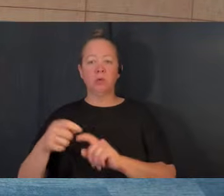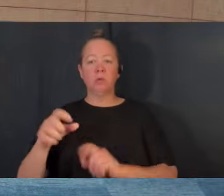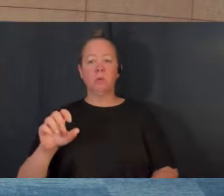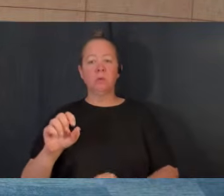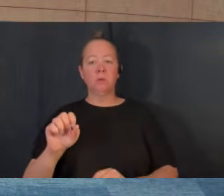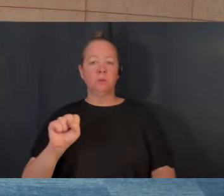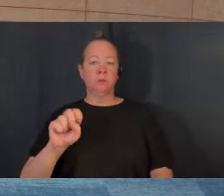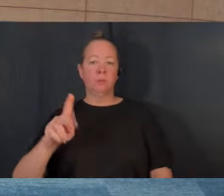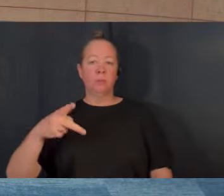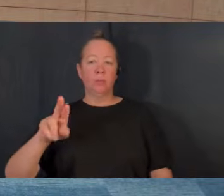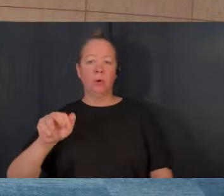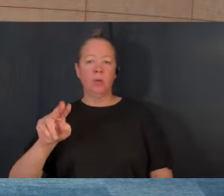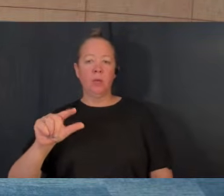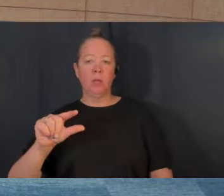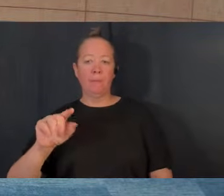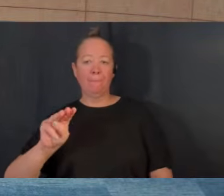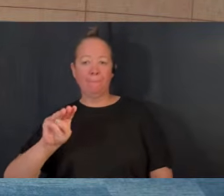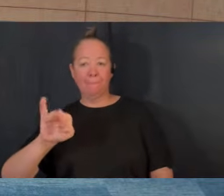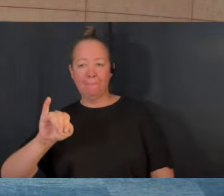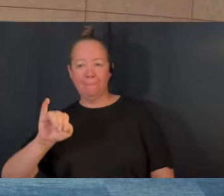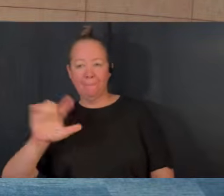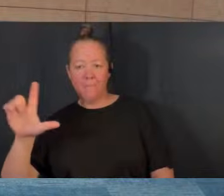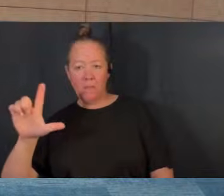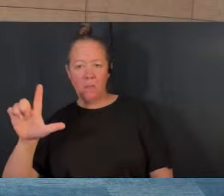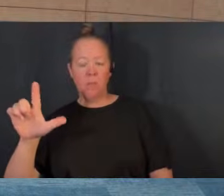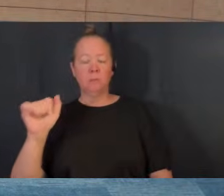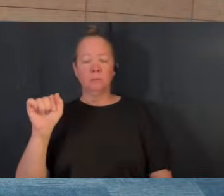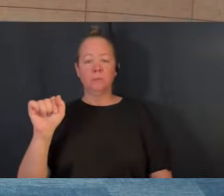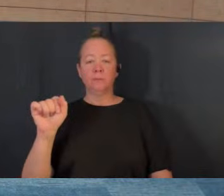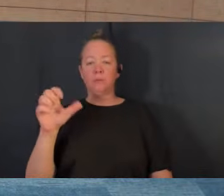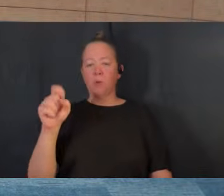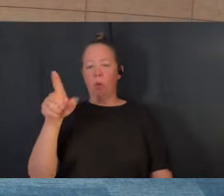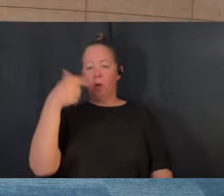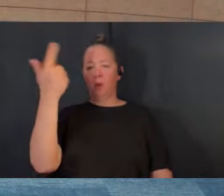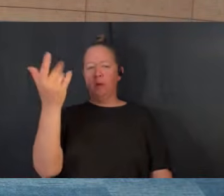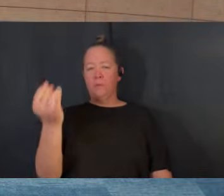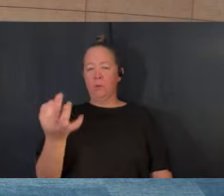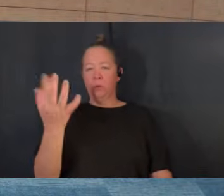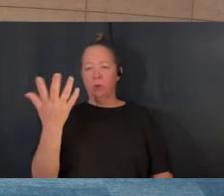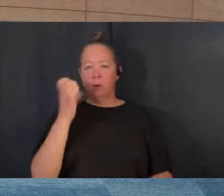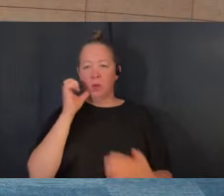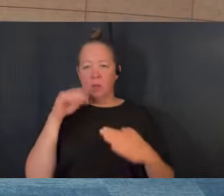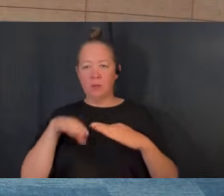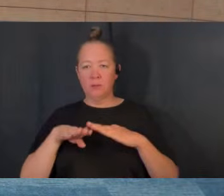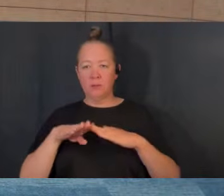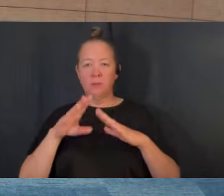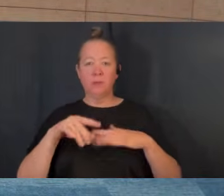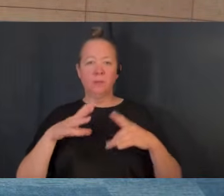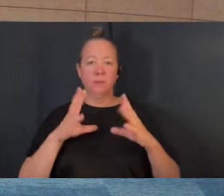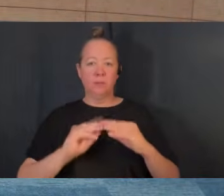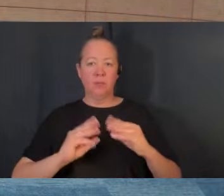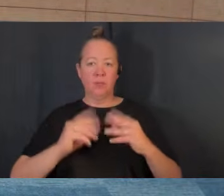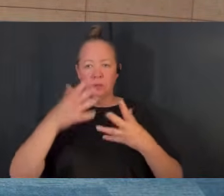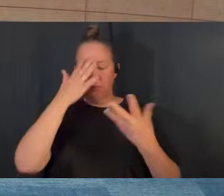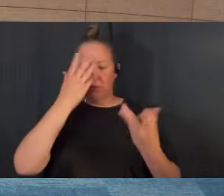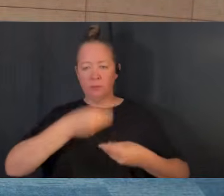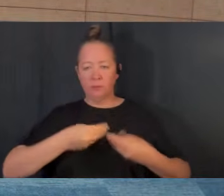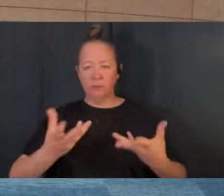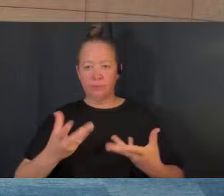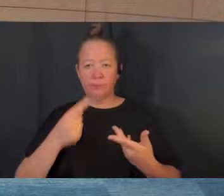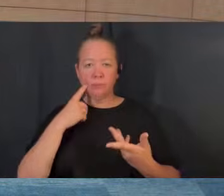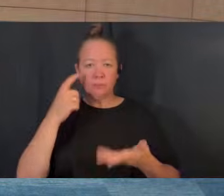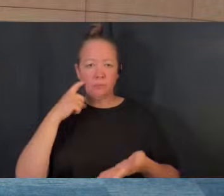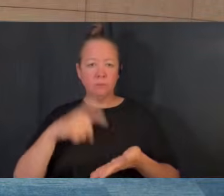That's just in case you weren't on, I wanted you to know that. And then welcome any reaction you have, but also would ask you